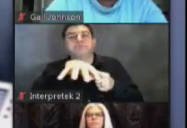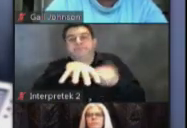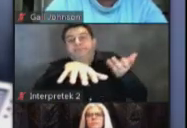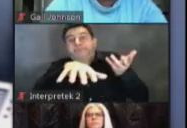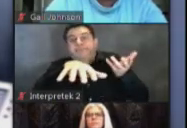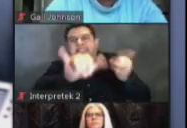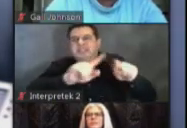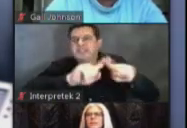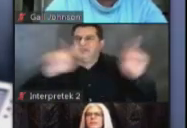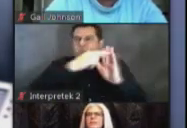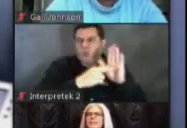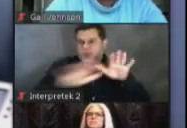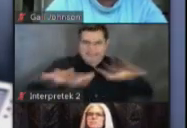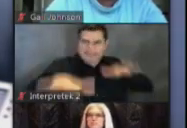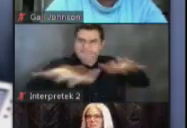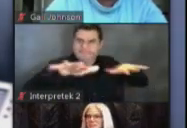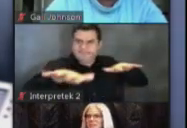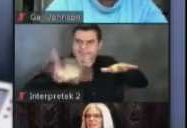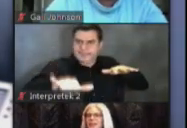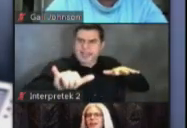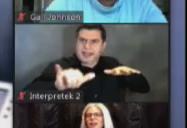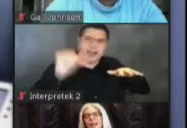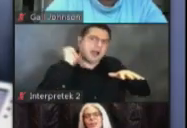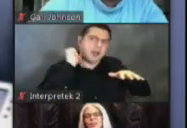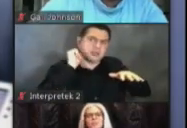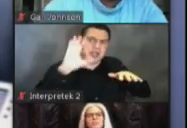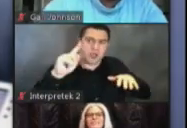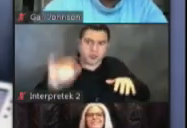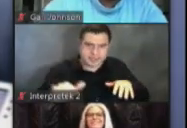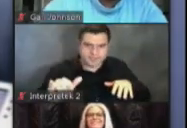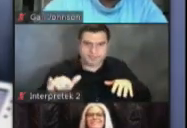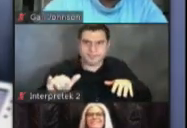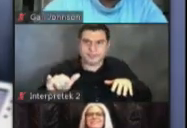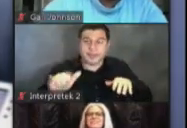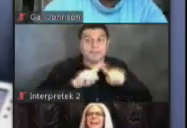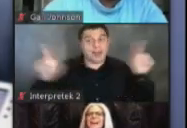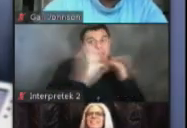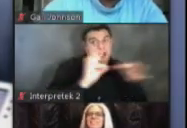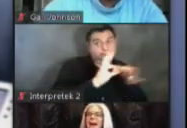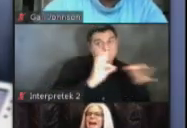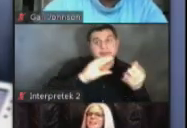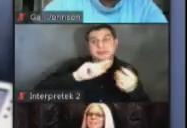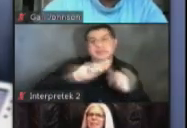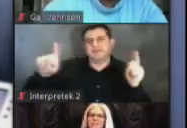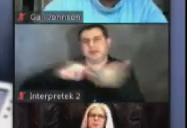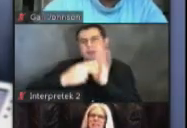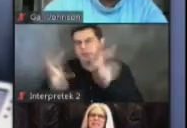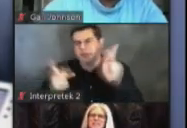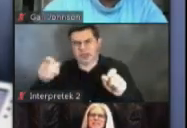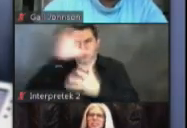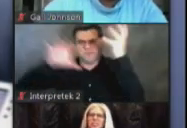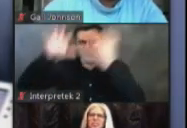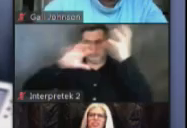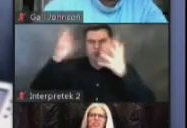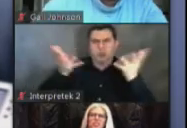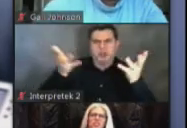And conflicting messaging leads to confusion on both sides, which then leads us